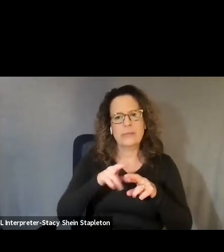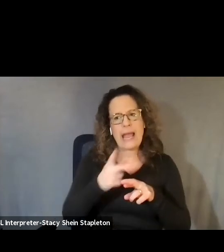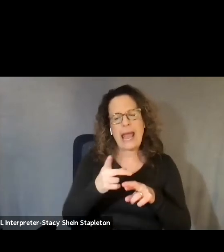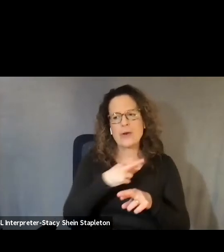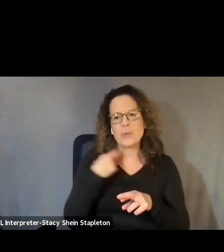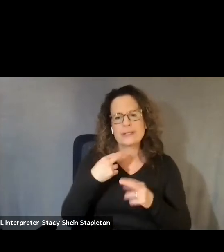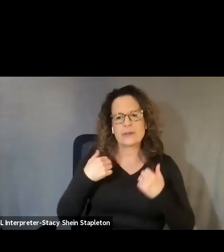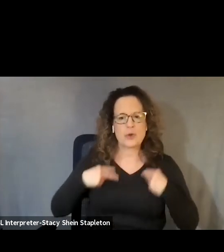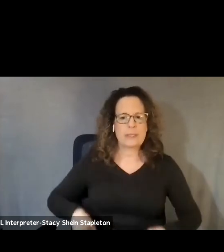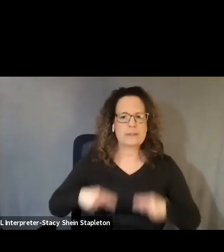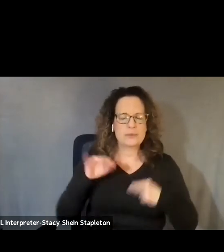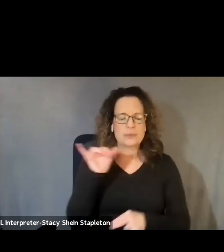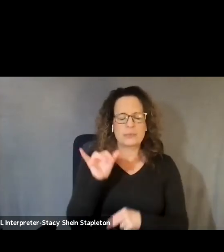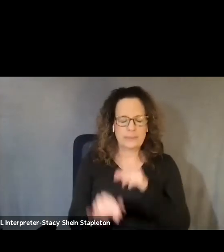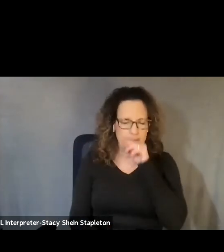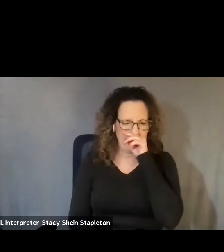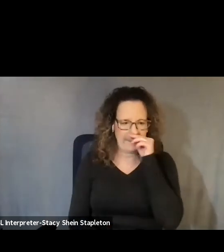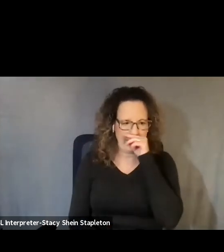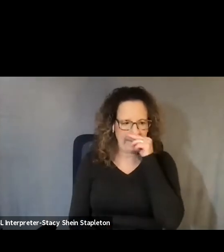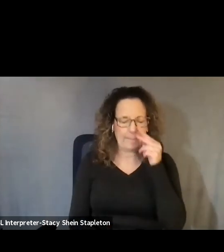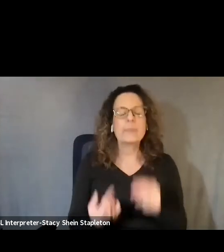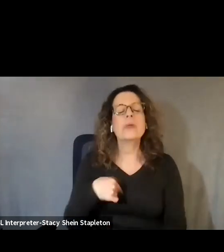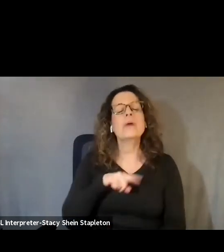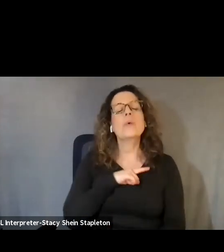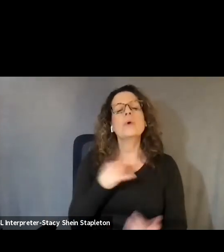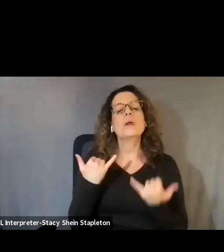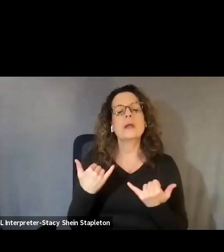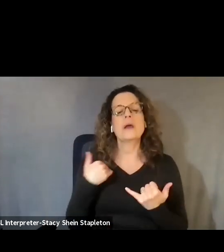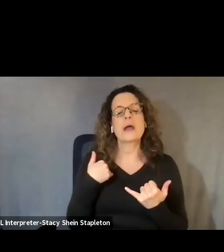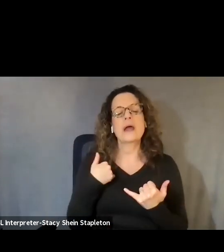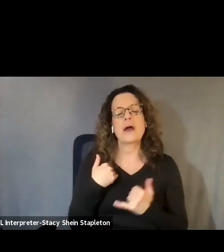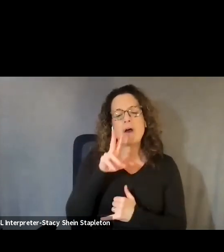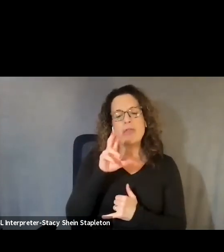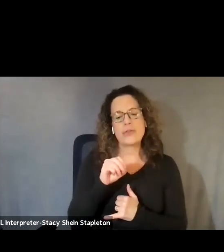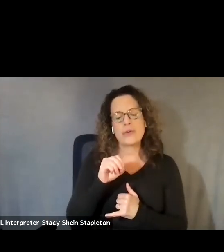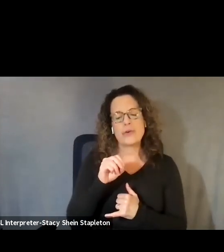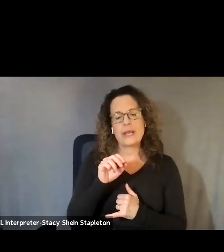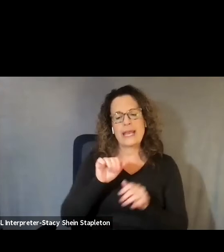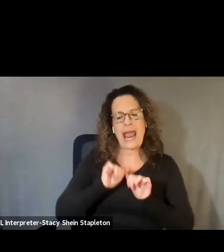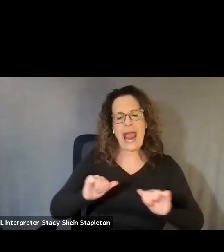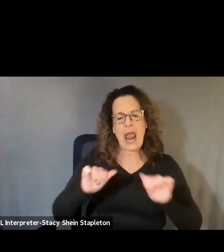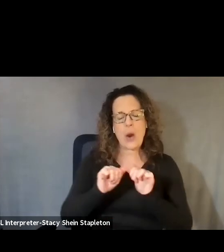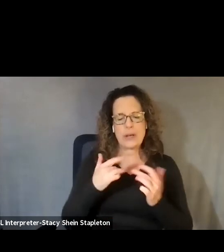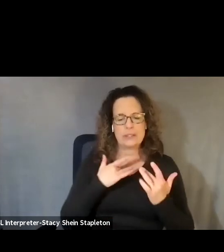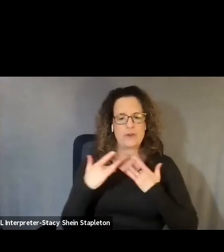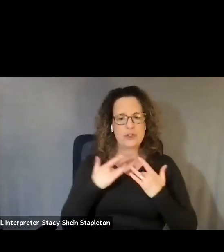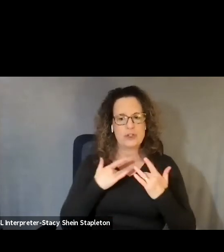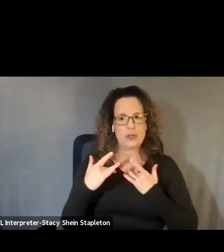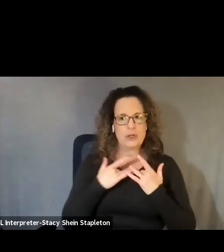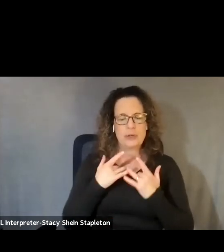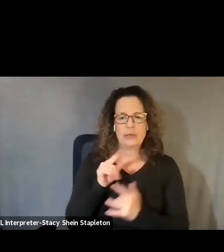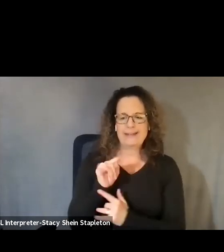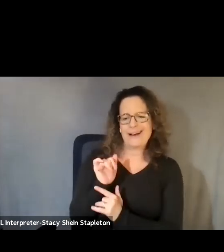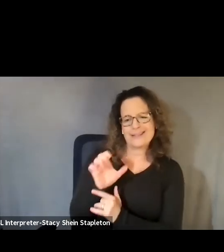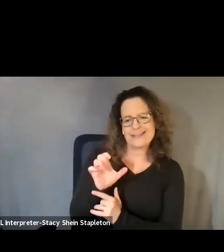beings. And we have about 30 of what we call areas of concern or toxic hotspots around the Great